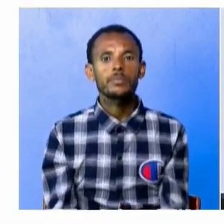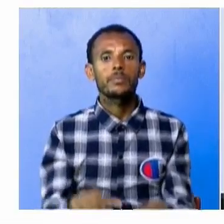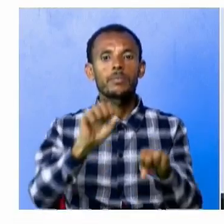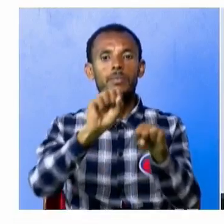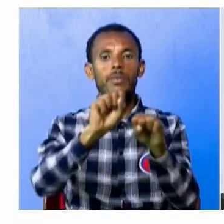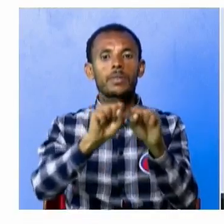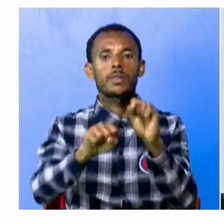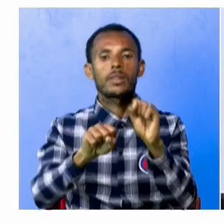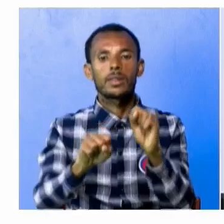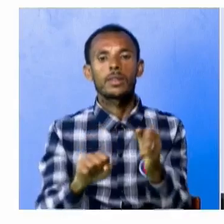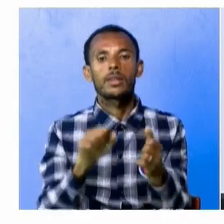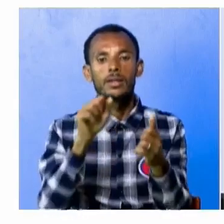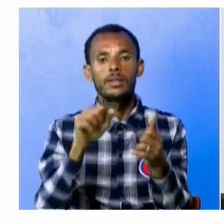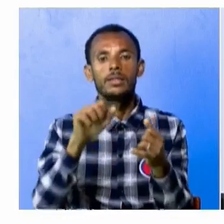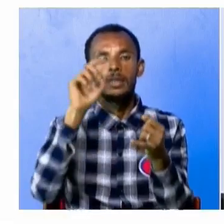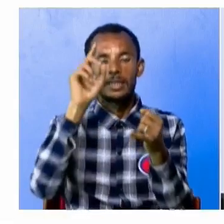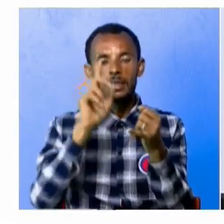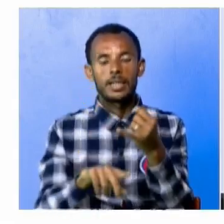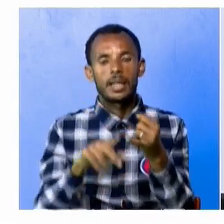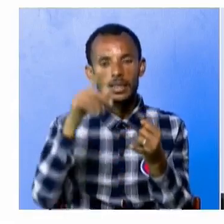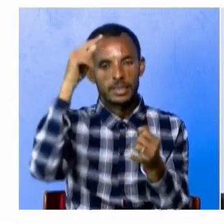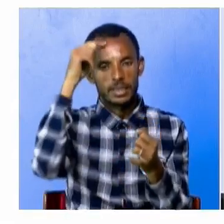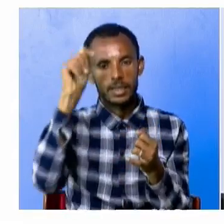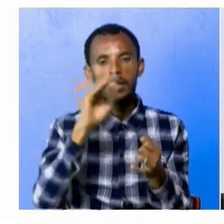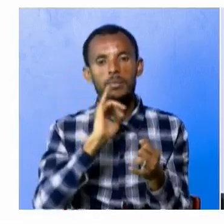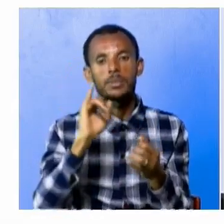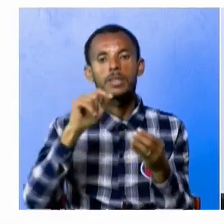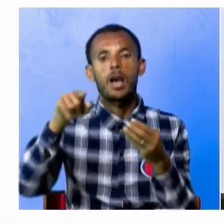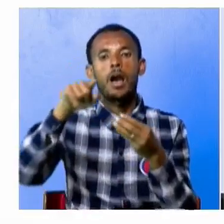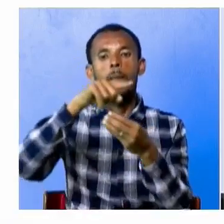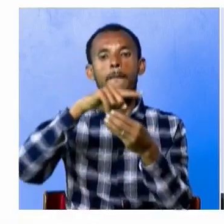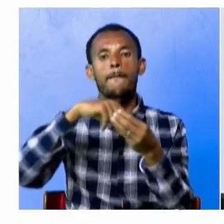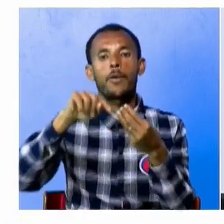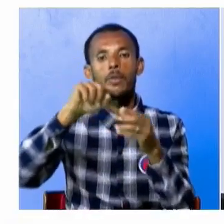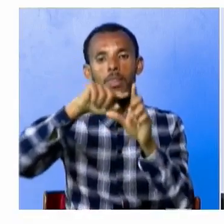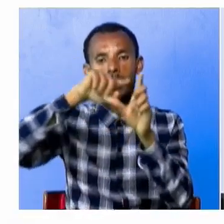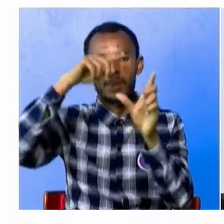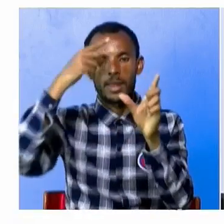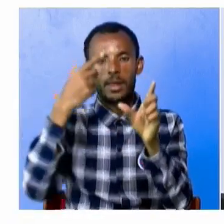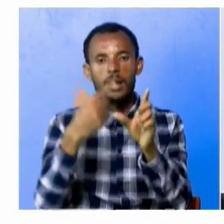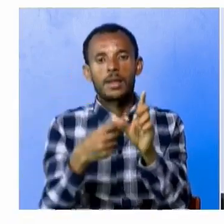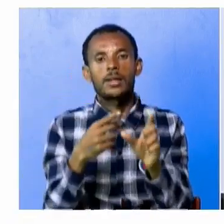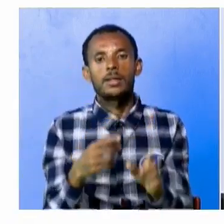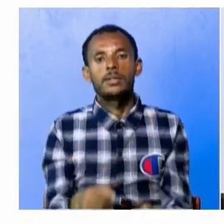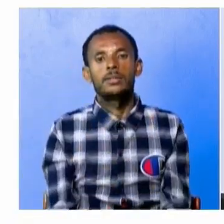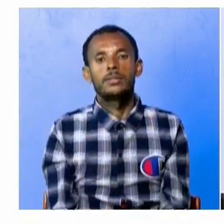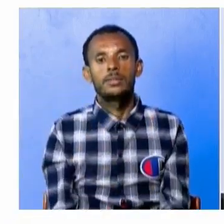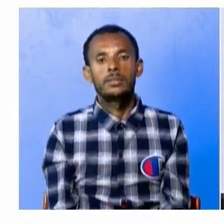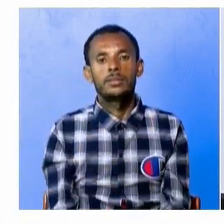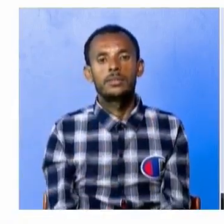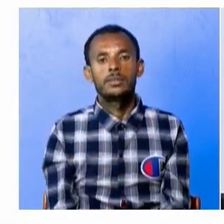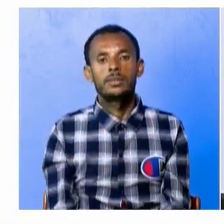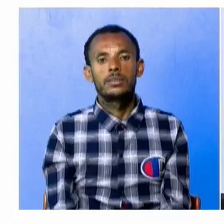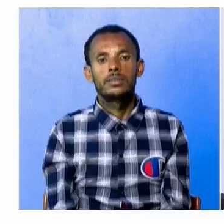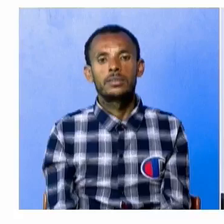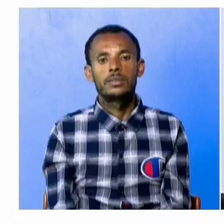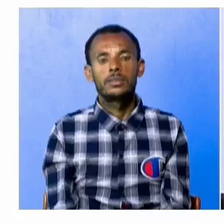So the last theorem is about angles